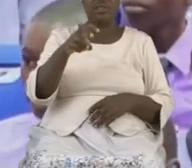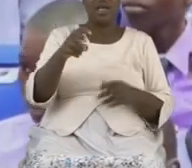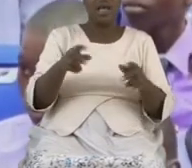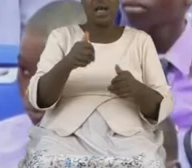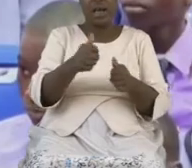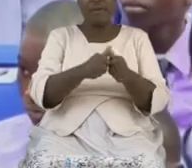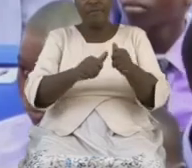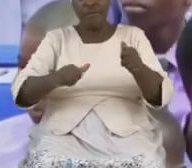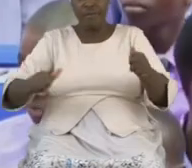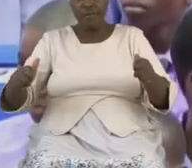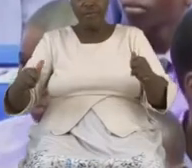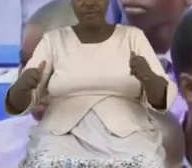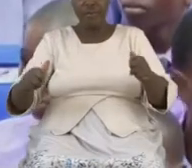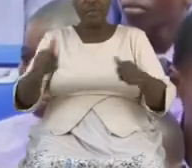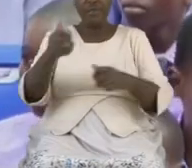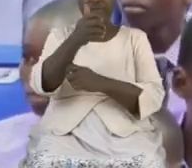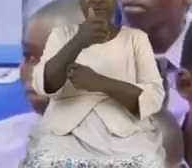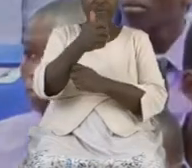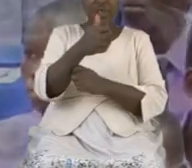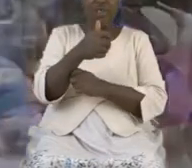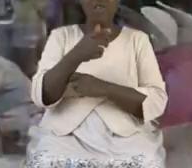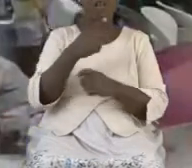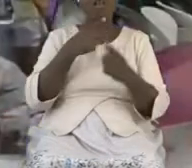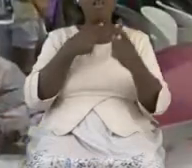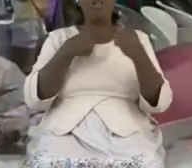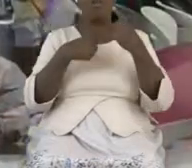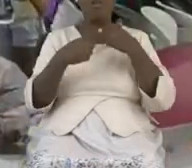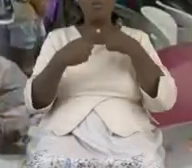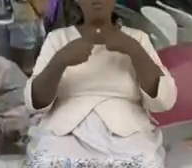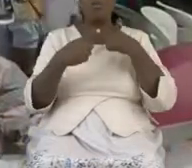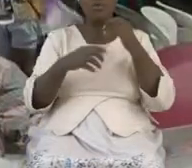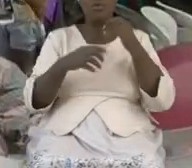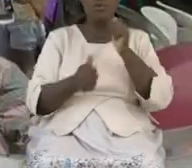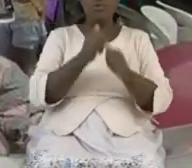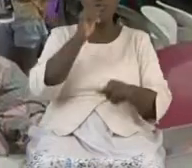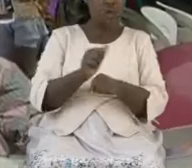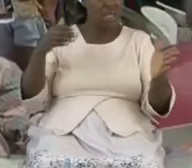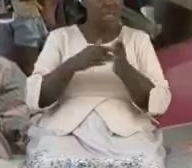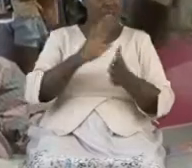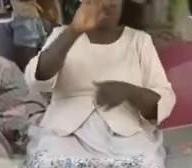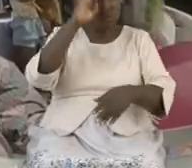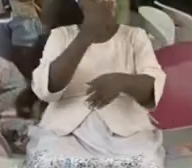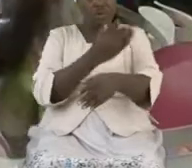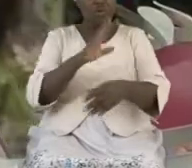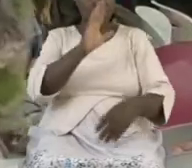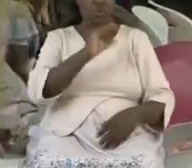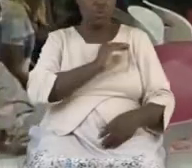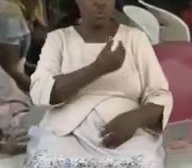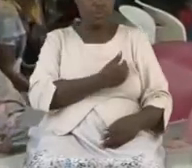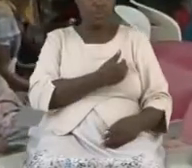which war against your soul. Look at number 2 here. Number 2 here,